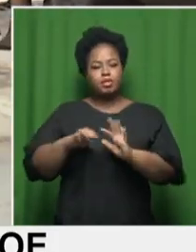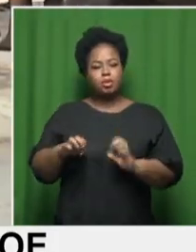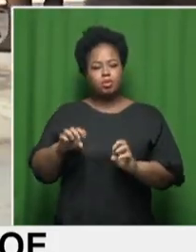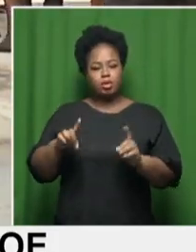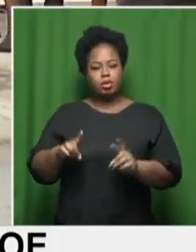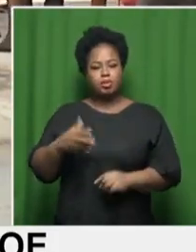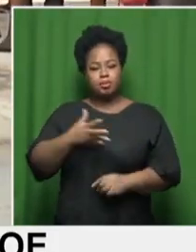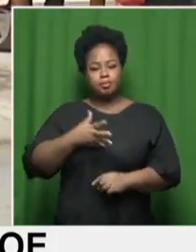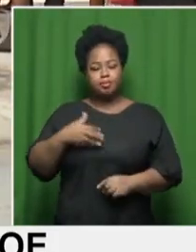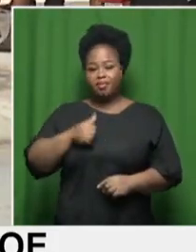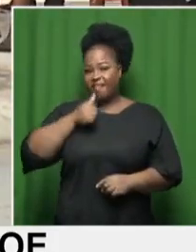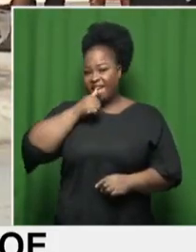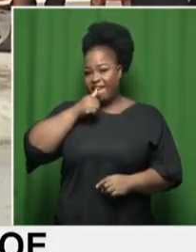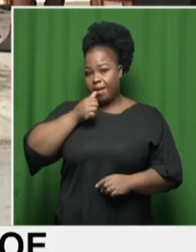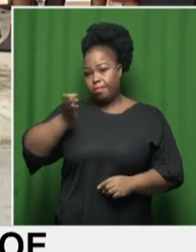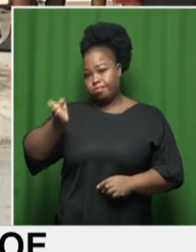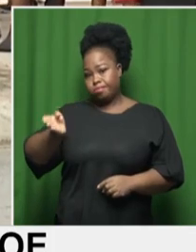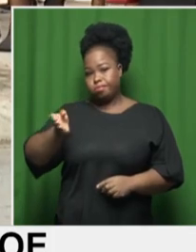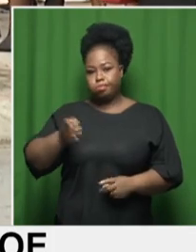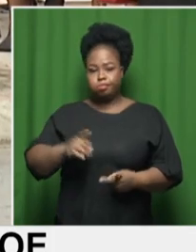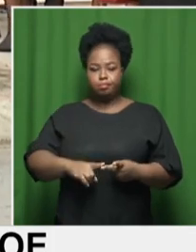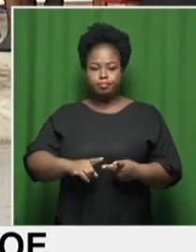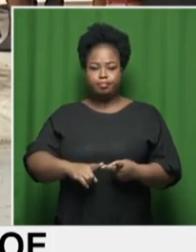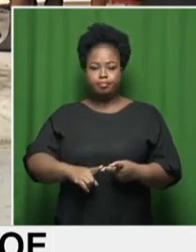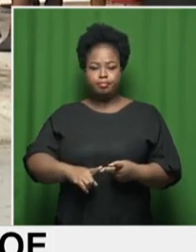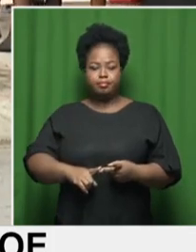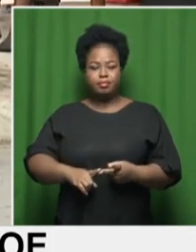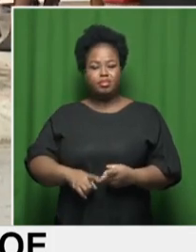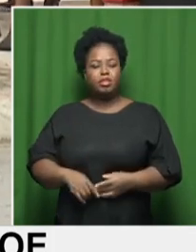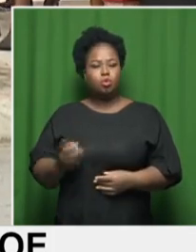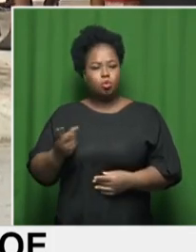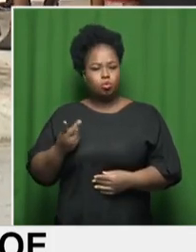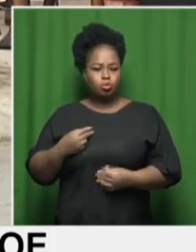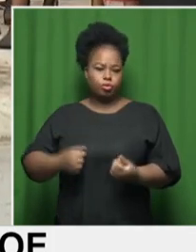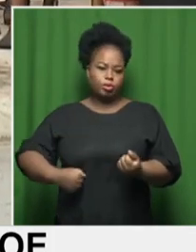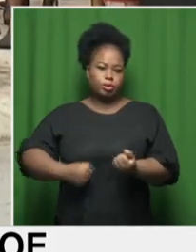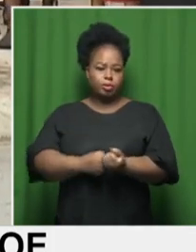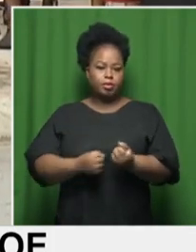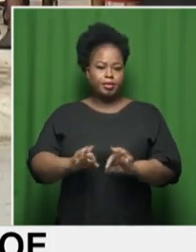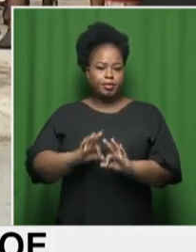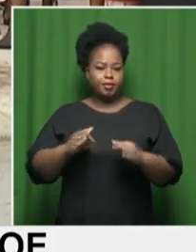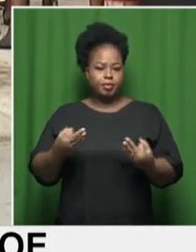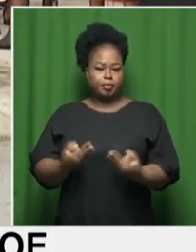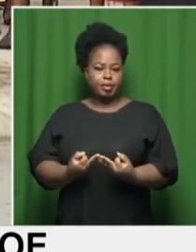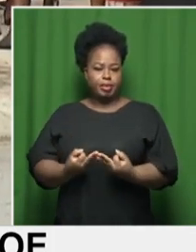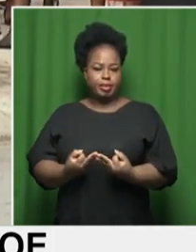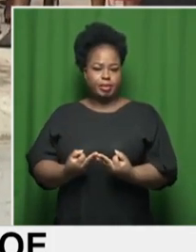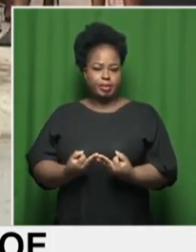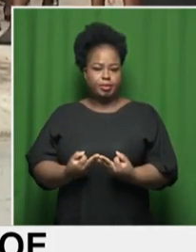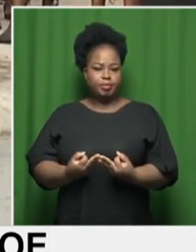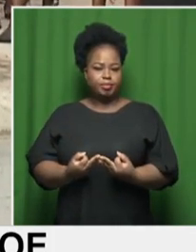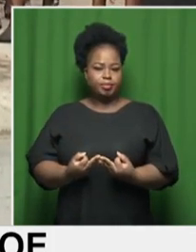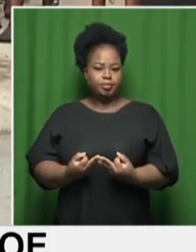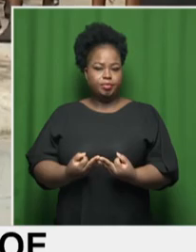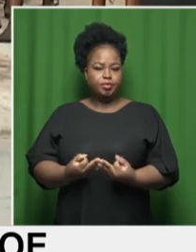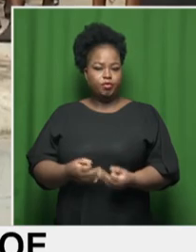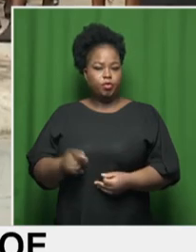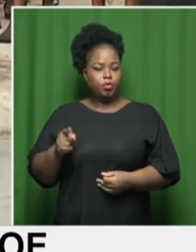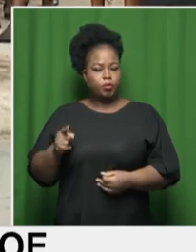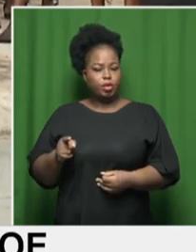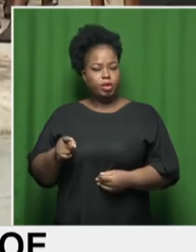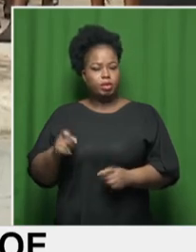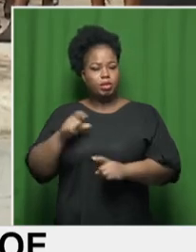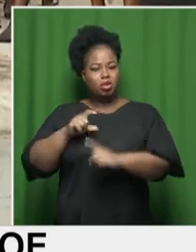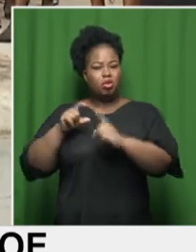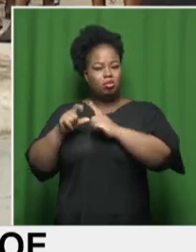Angie, Motshekga, among others. They are also here just to support the family for that small